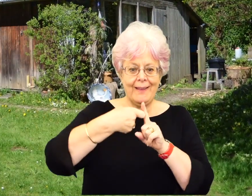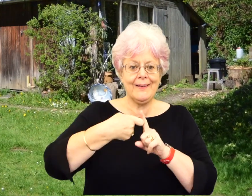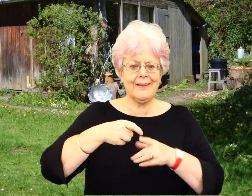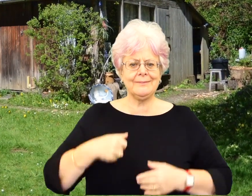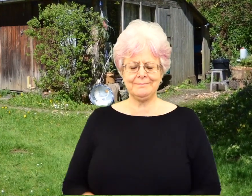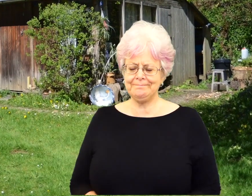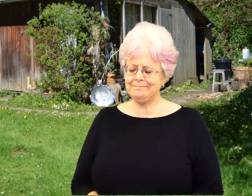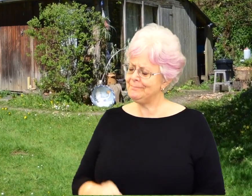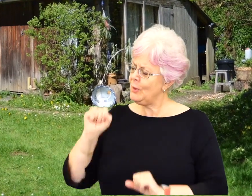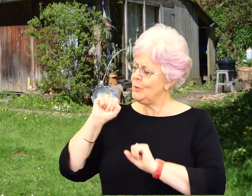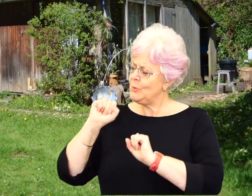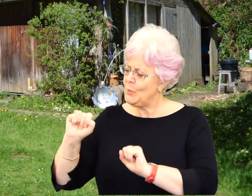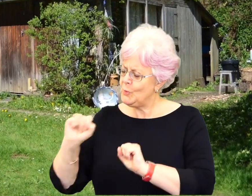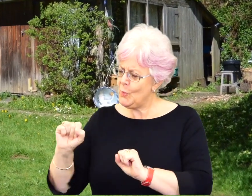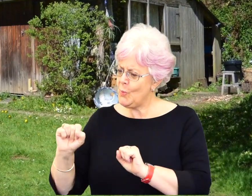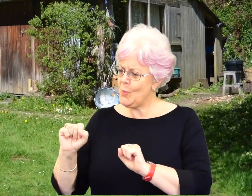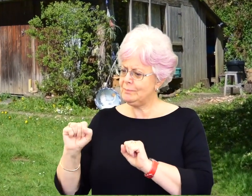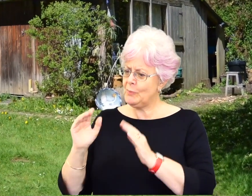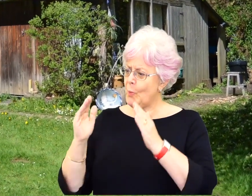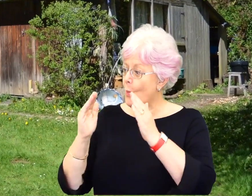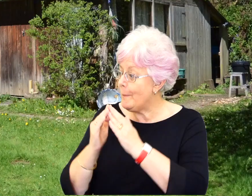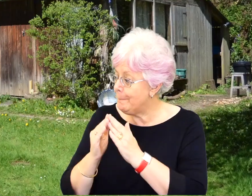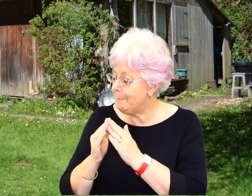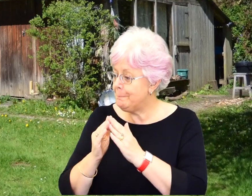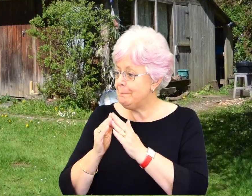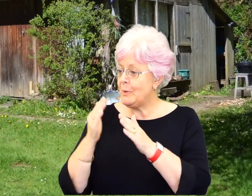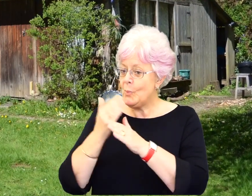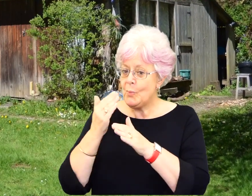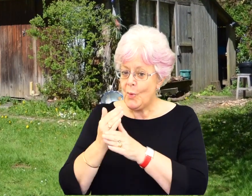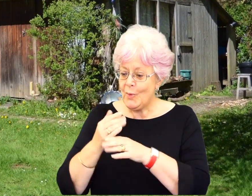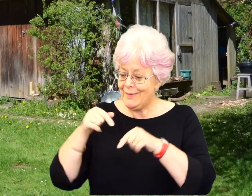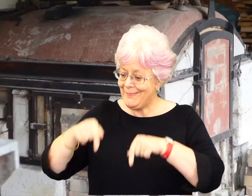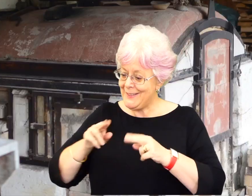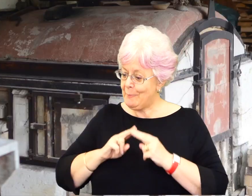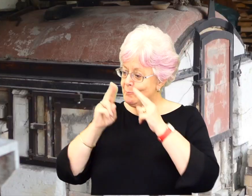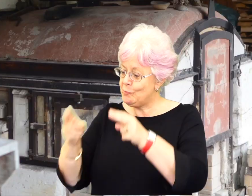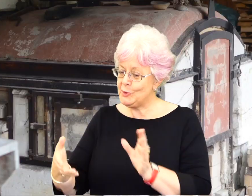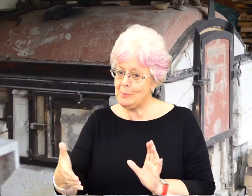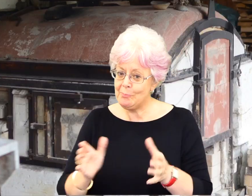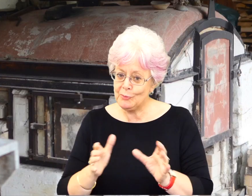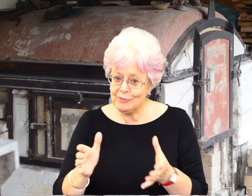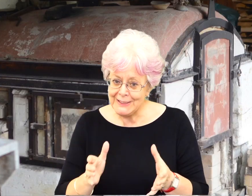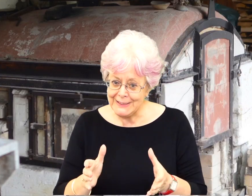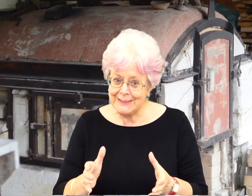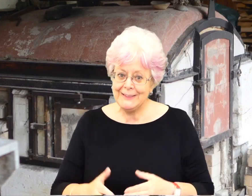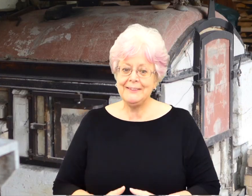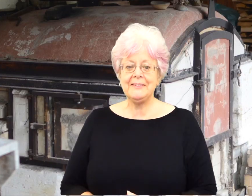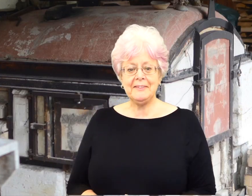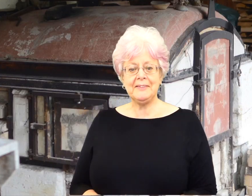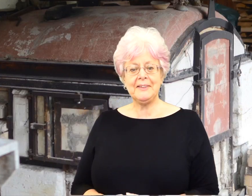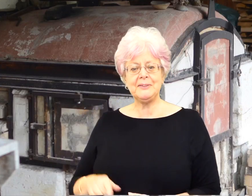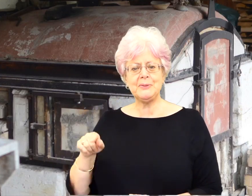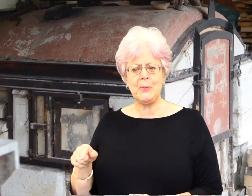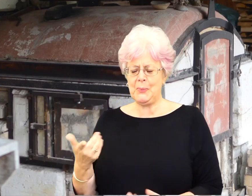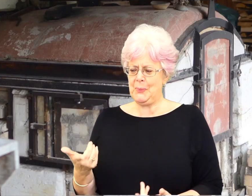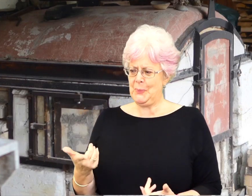your home and your vocation are here at Bridge Pottery, which was established in 1987. So it now